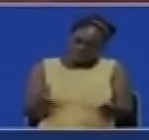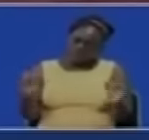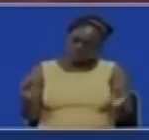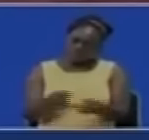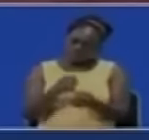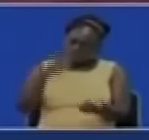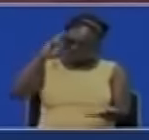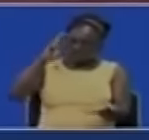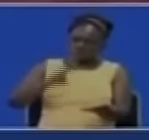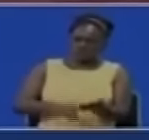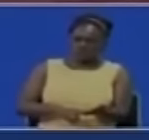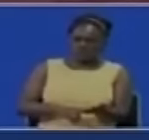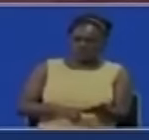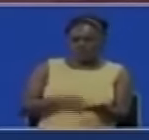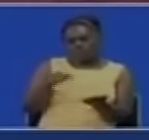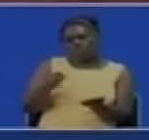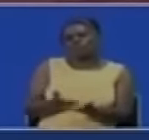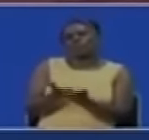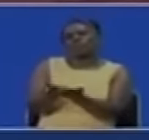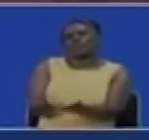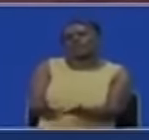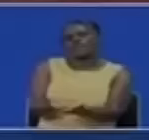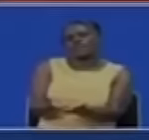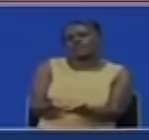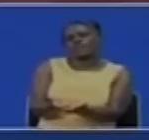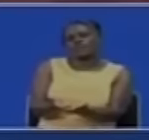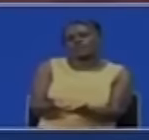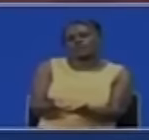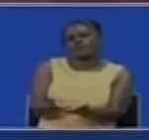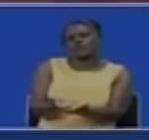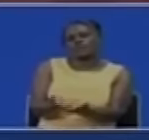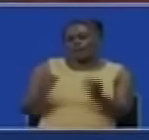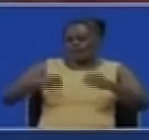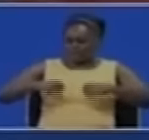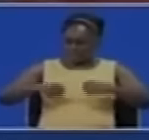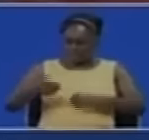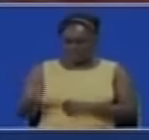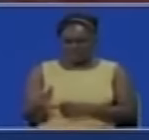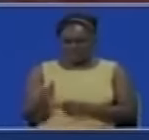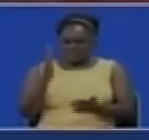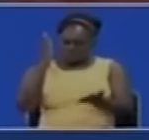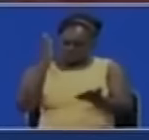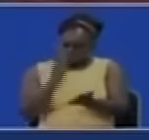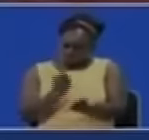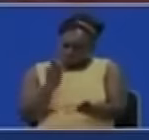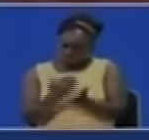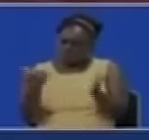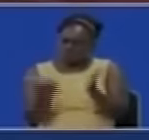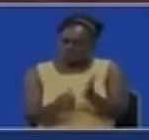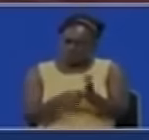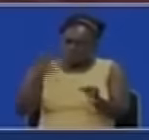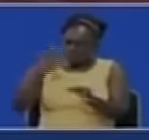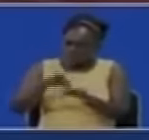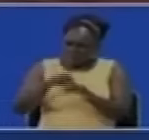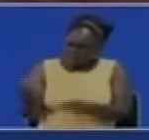be identified. You make provision for those and there is a consensus. The real issue is the voters who don't